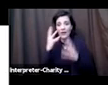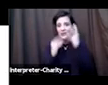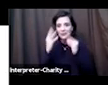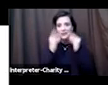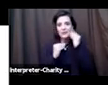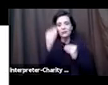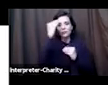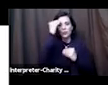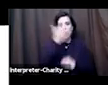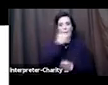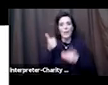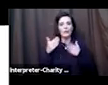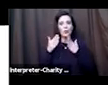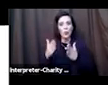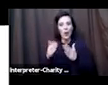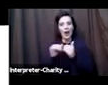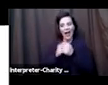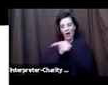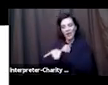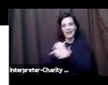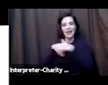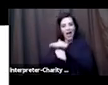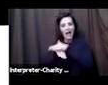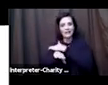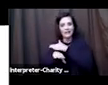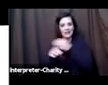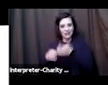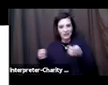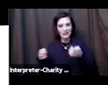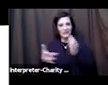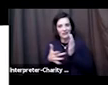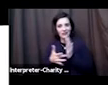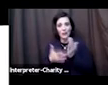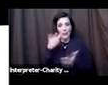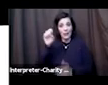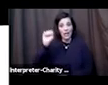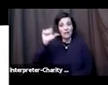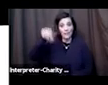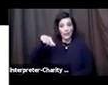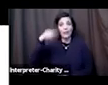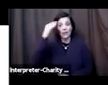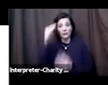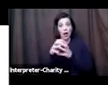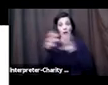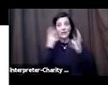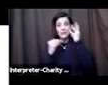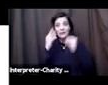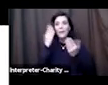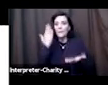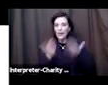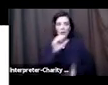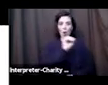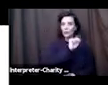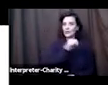the best way a child can access their device. They know a ton about it and they probably have a lot of experience, but they may need support from the OT